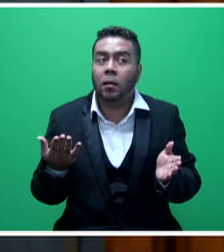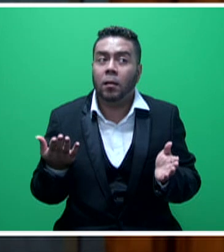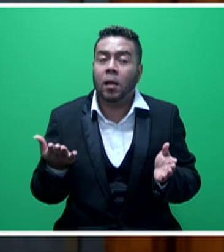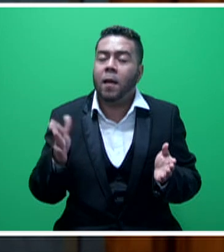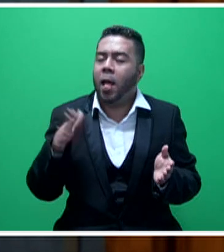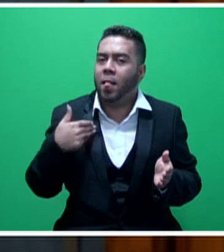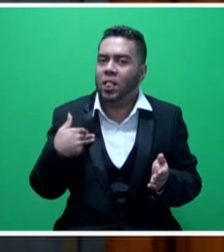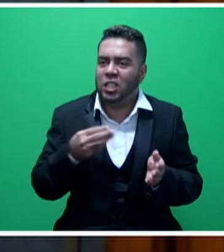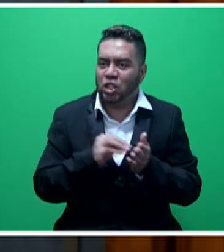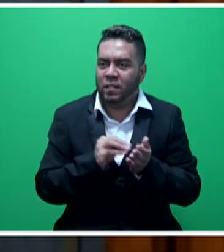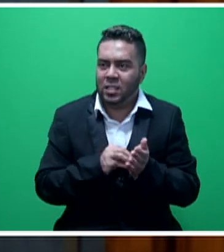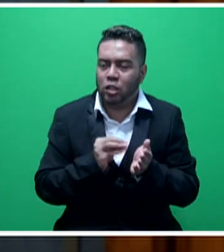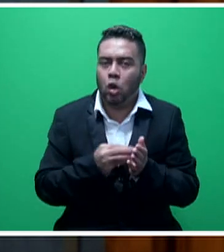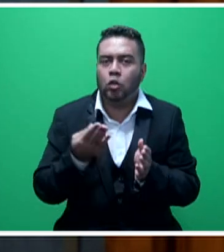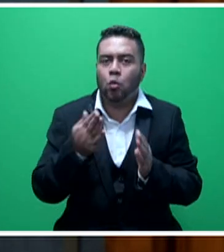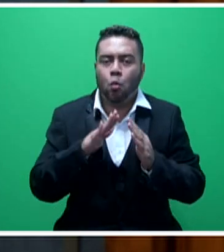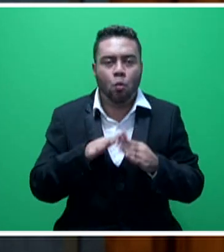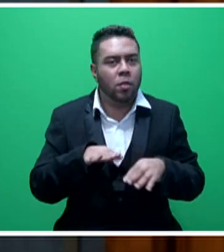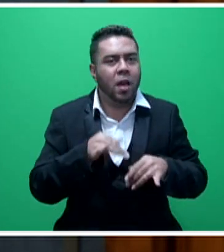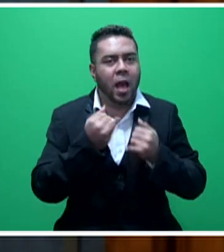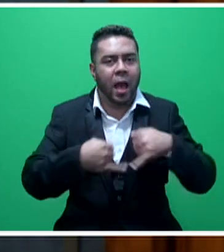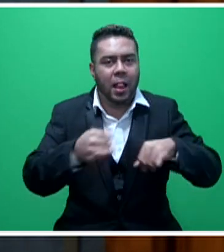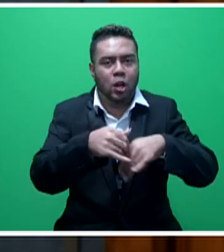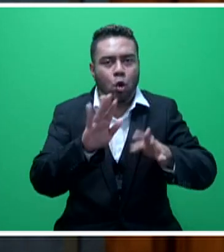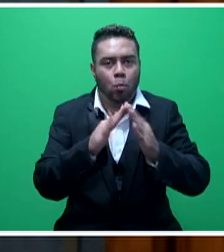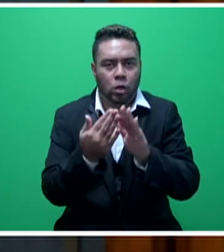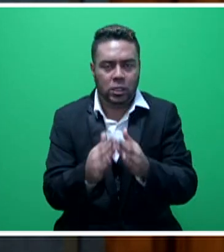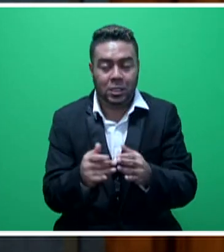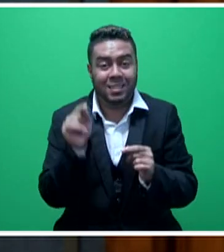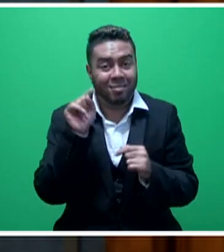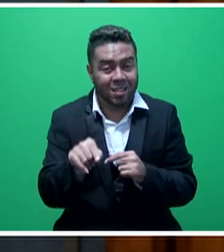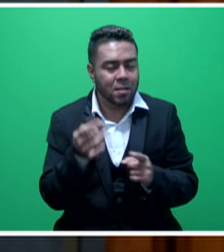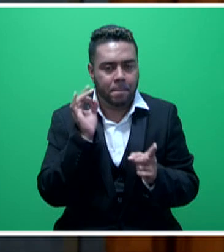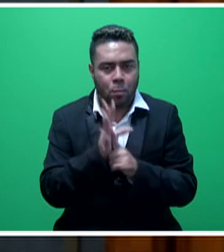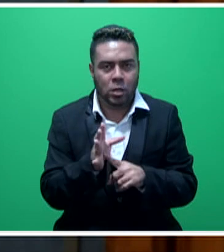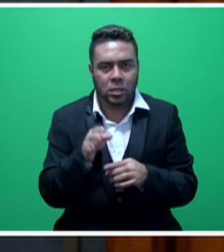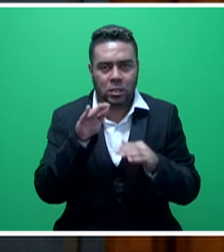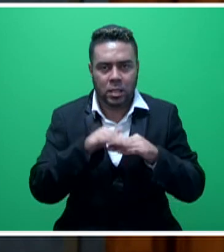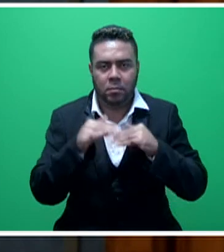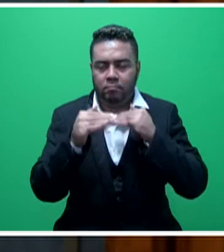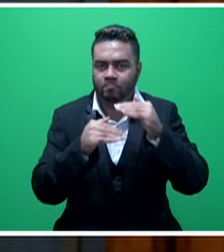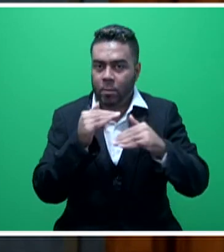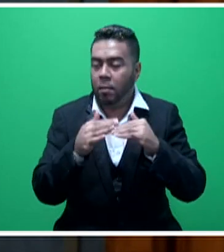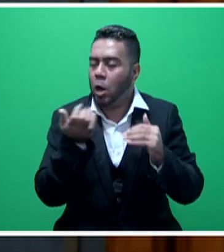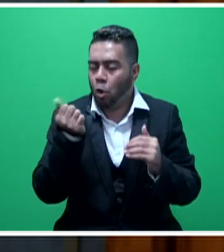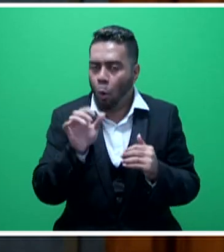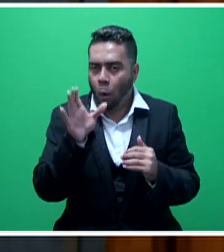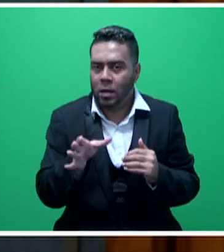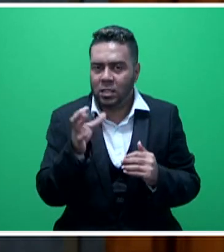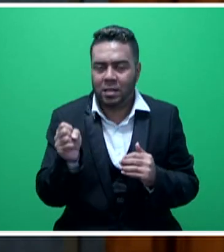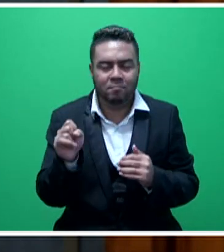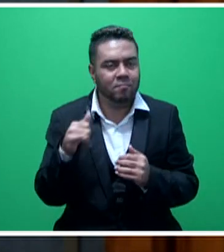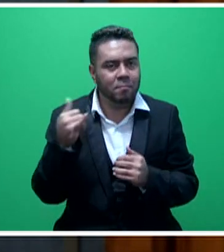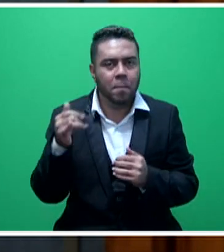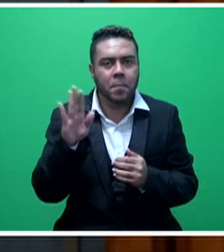health services to the maritime communities. This is a significant step in ensuring no one is left behind.